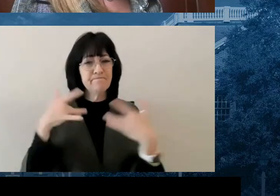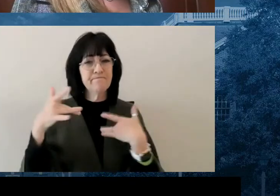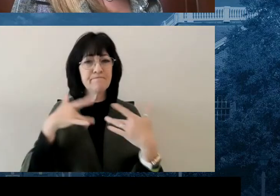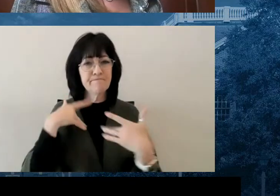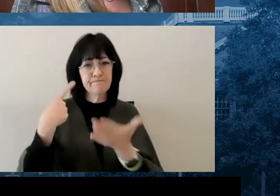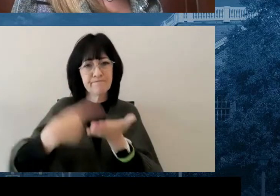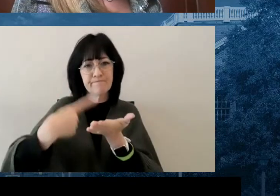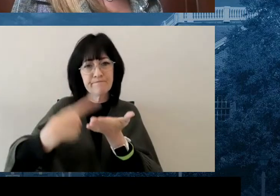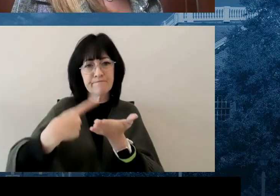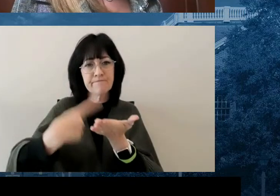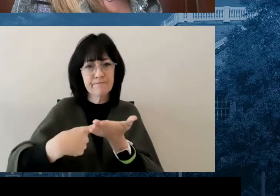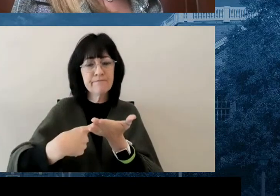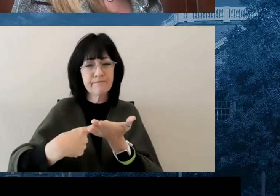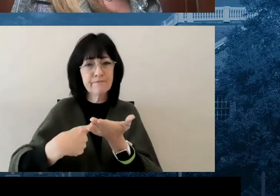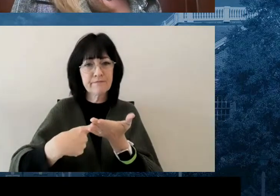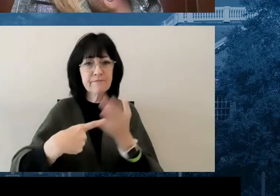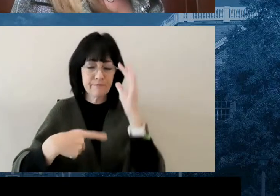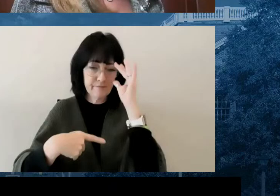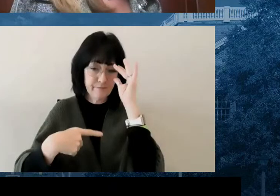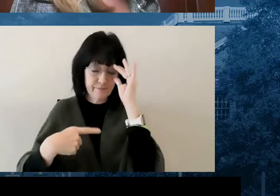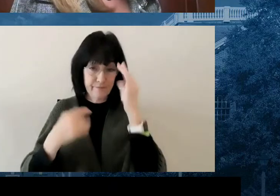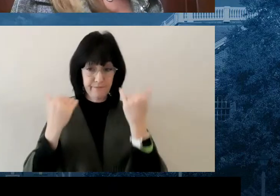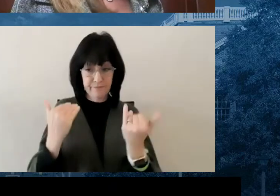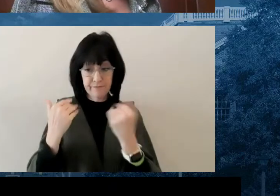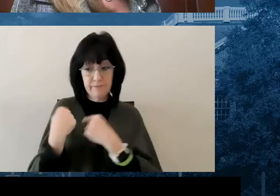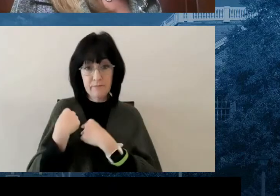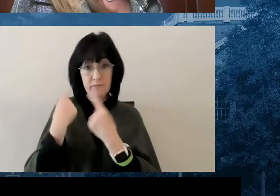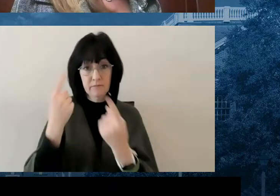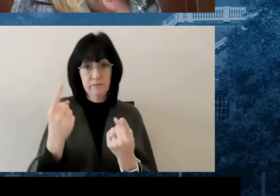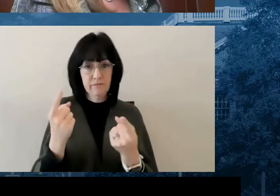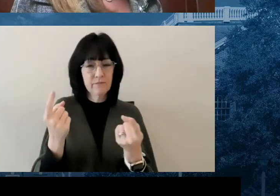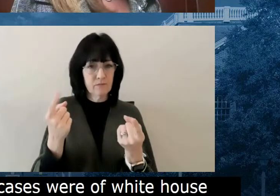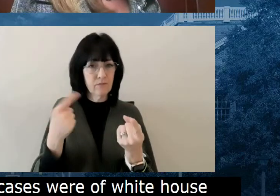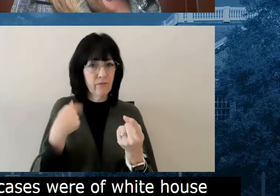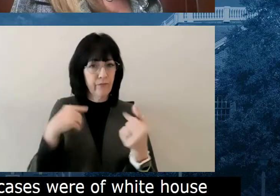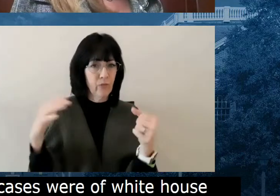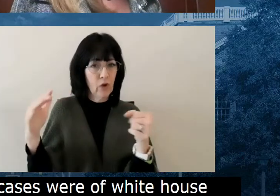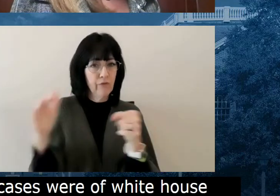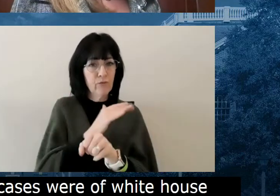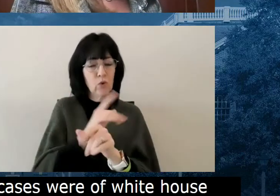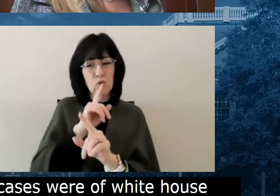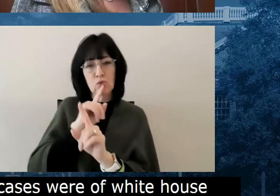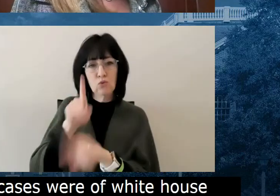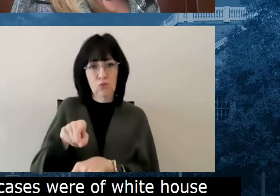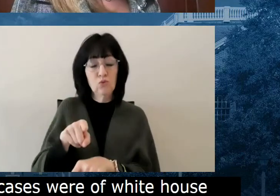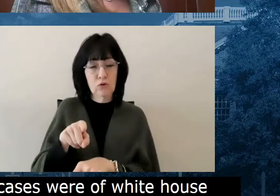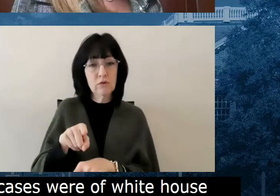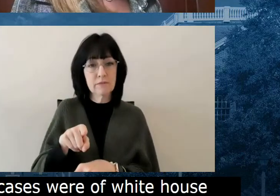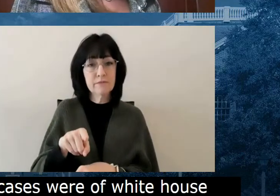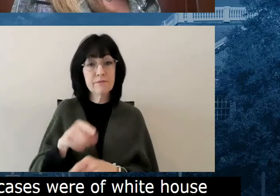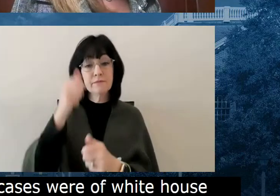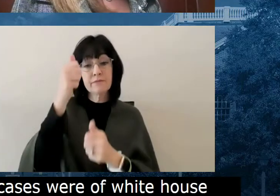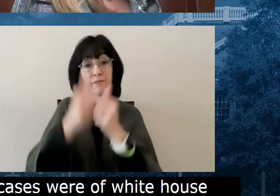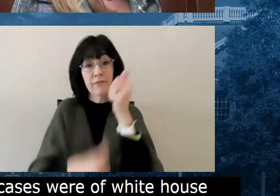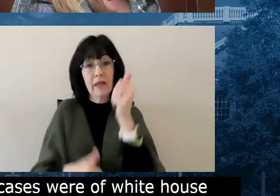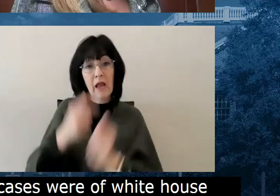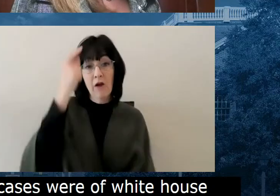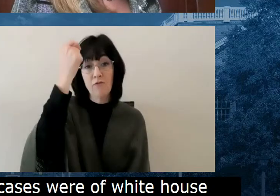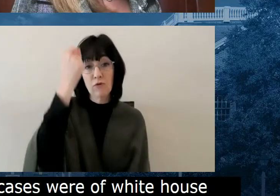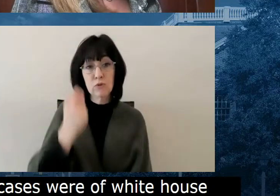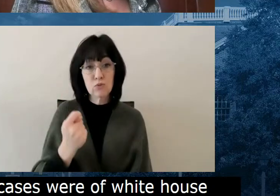our full order to date. Whether that'll be the case each Tuesday, you can start your